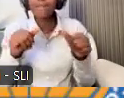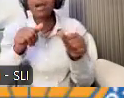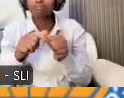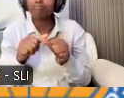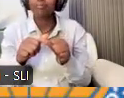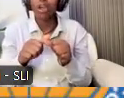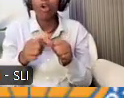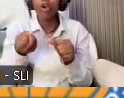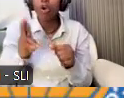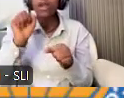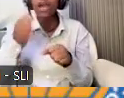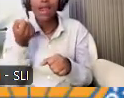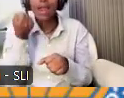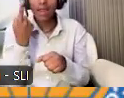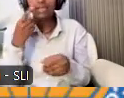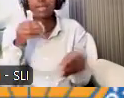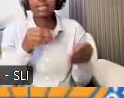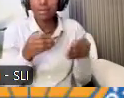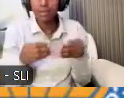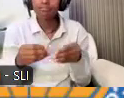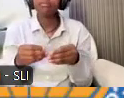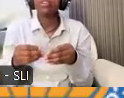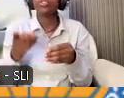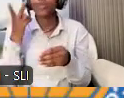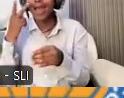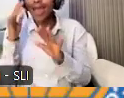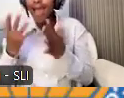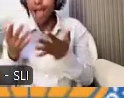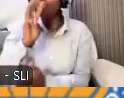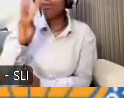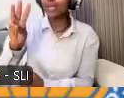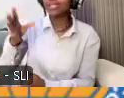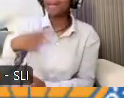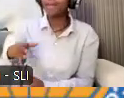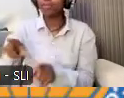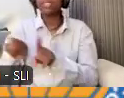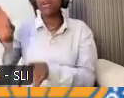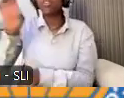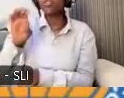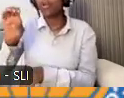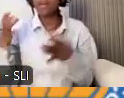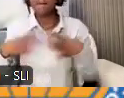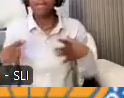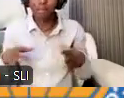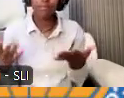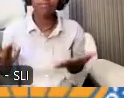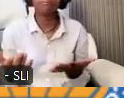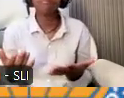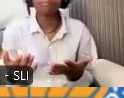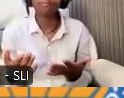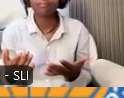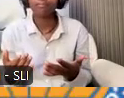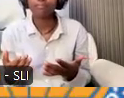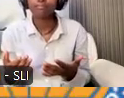like, were one of the foundations of Western European civilization, which unfortunately for you, or we took to you